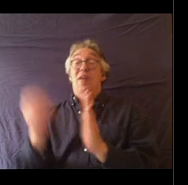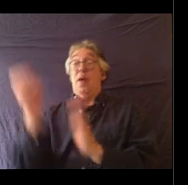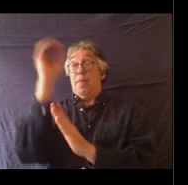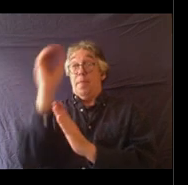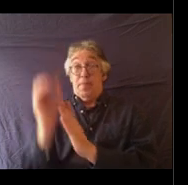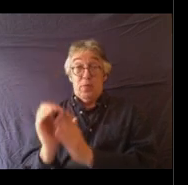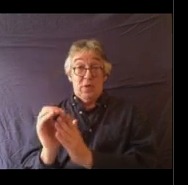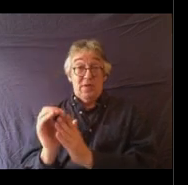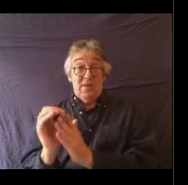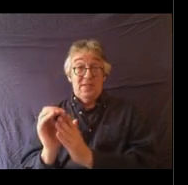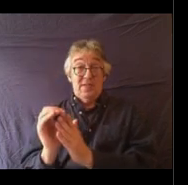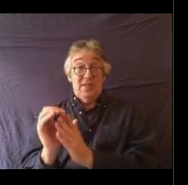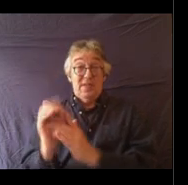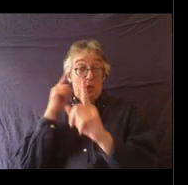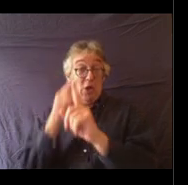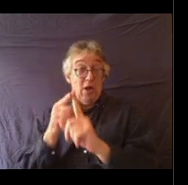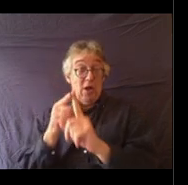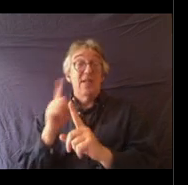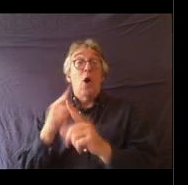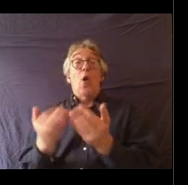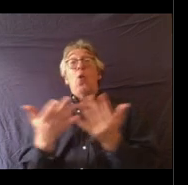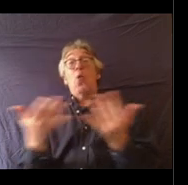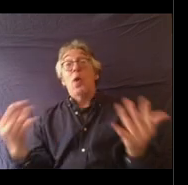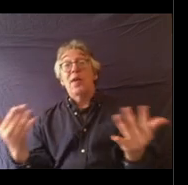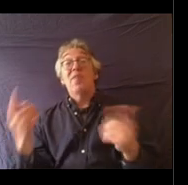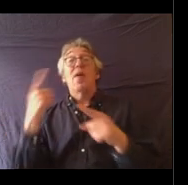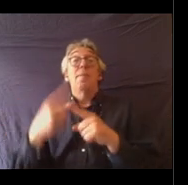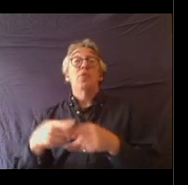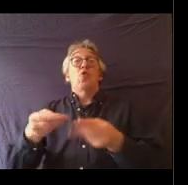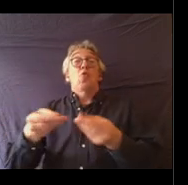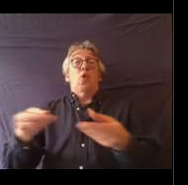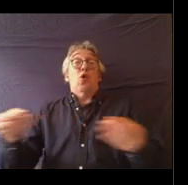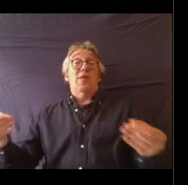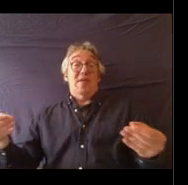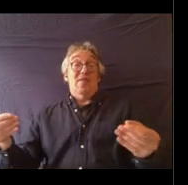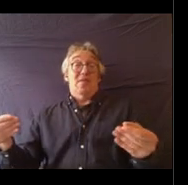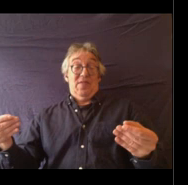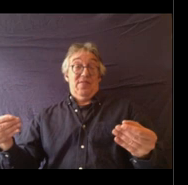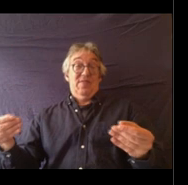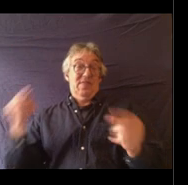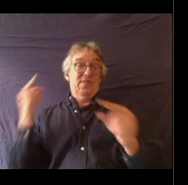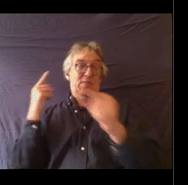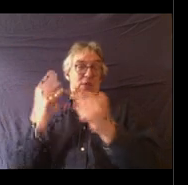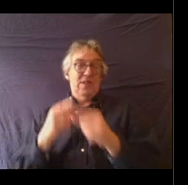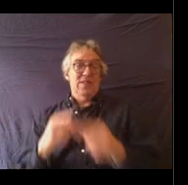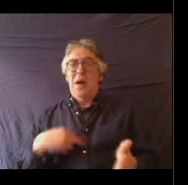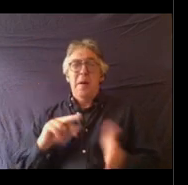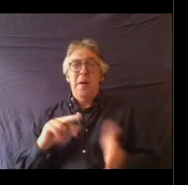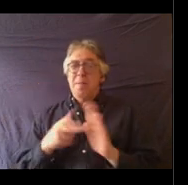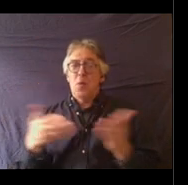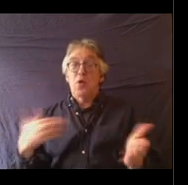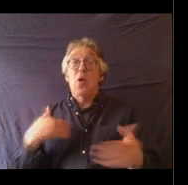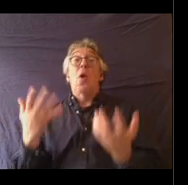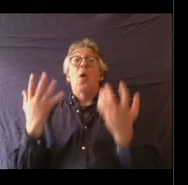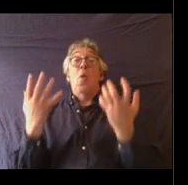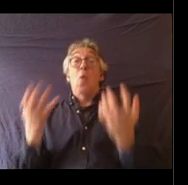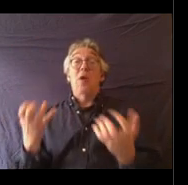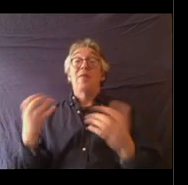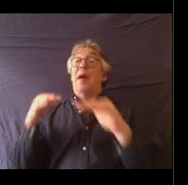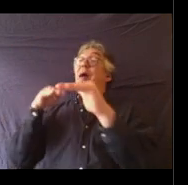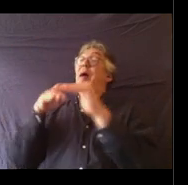targets. What does it mean? We want to advance on the main access services, as we call